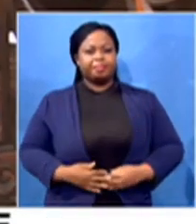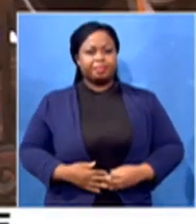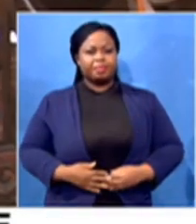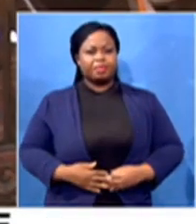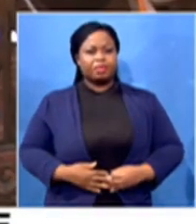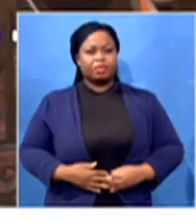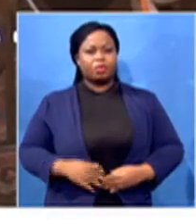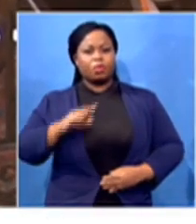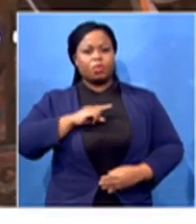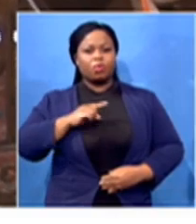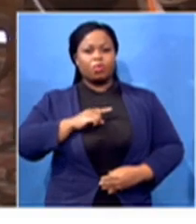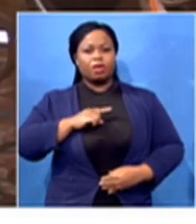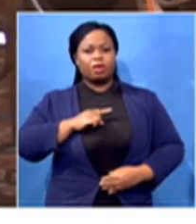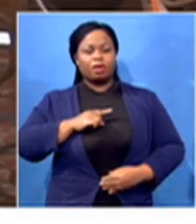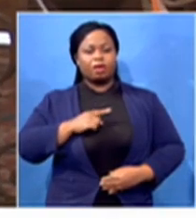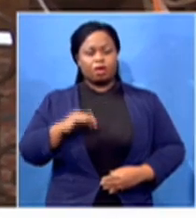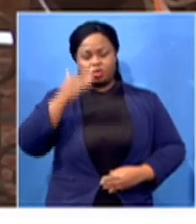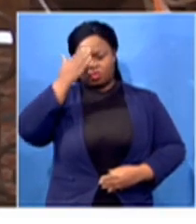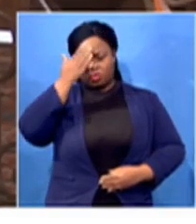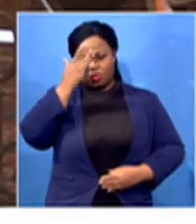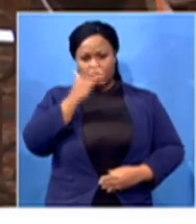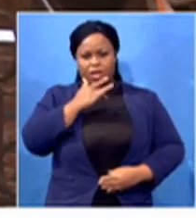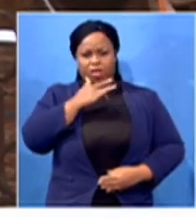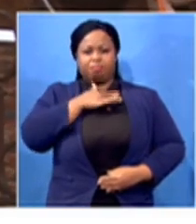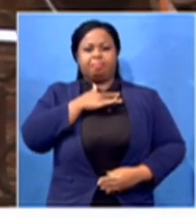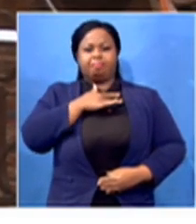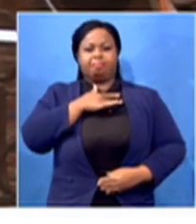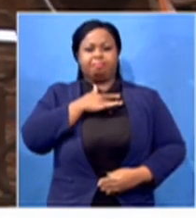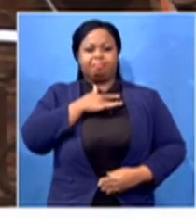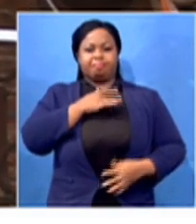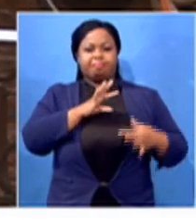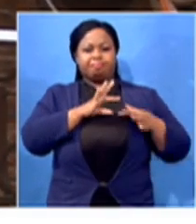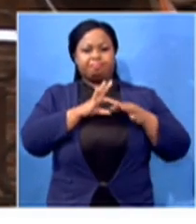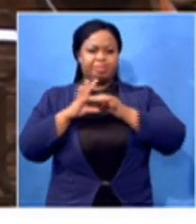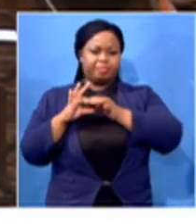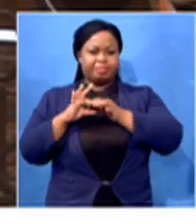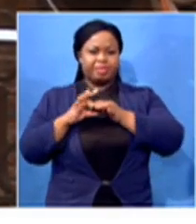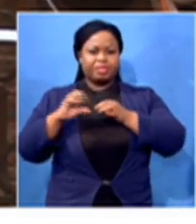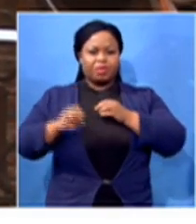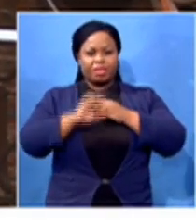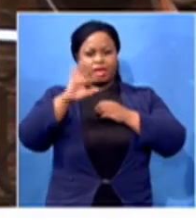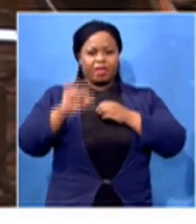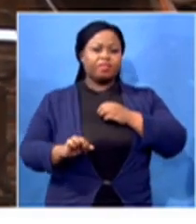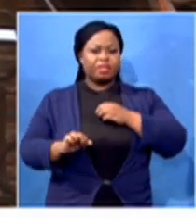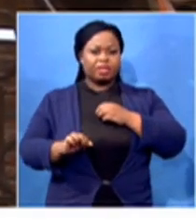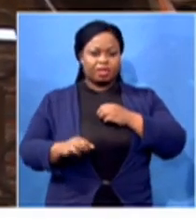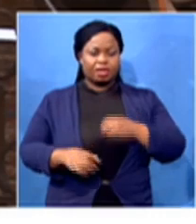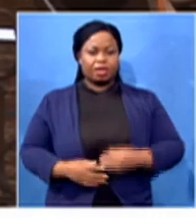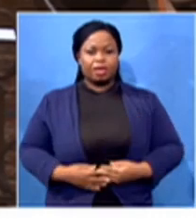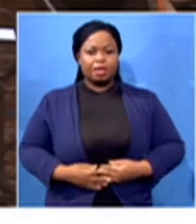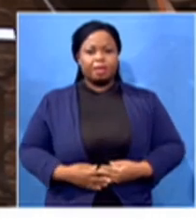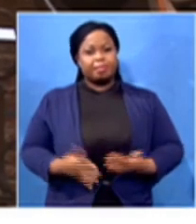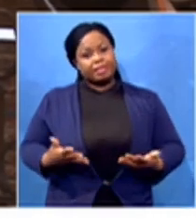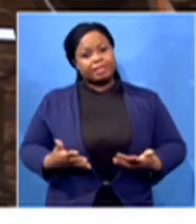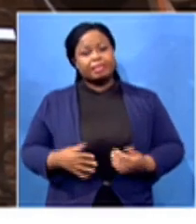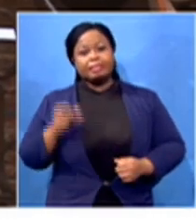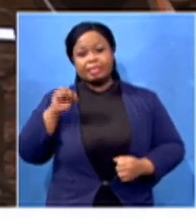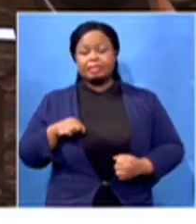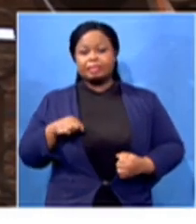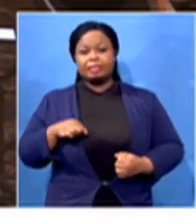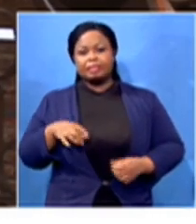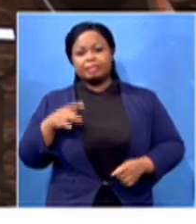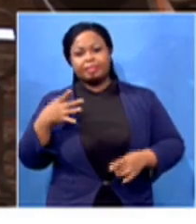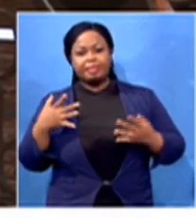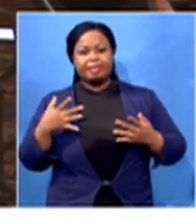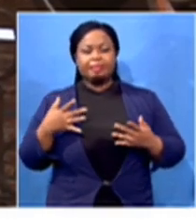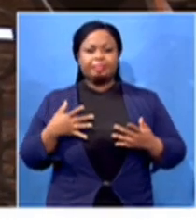beating as a heart inside South Africa. It isn't always a healthy heart,